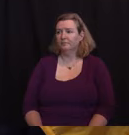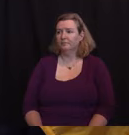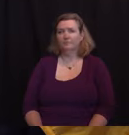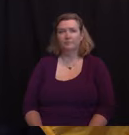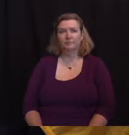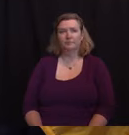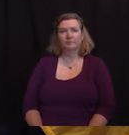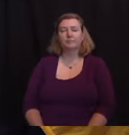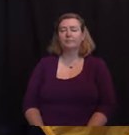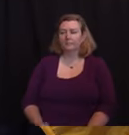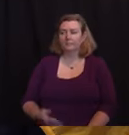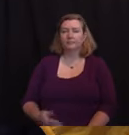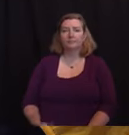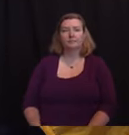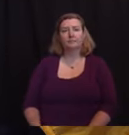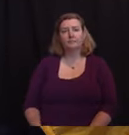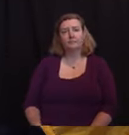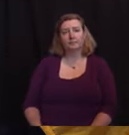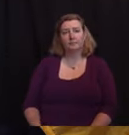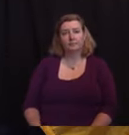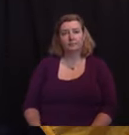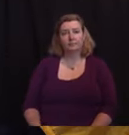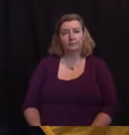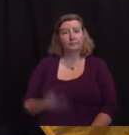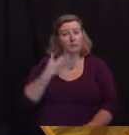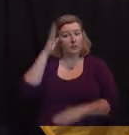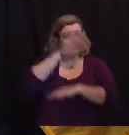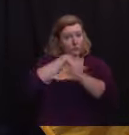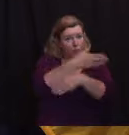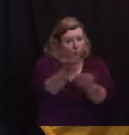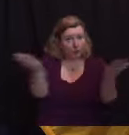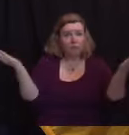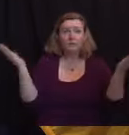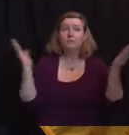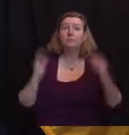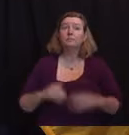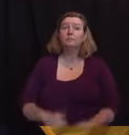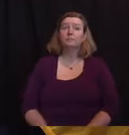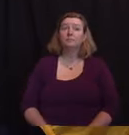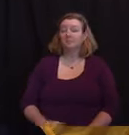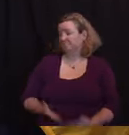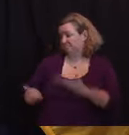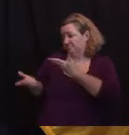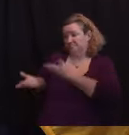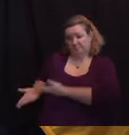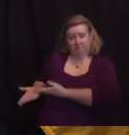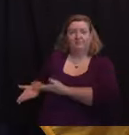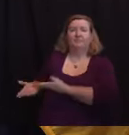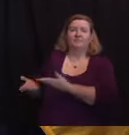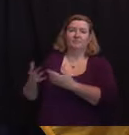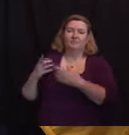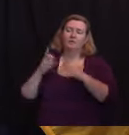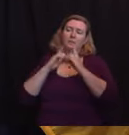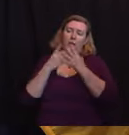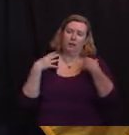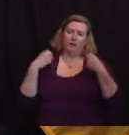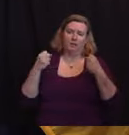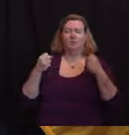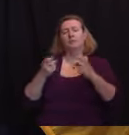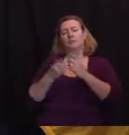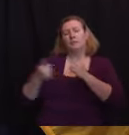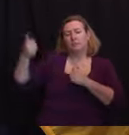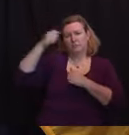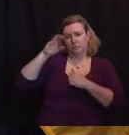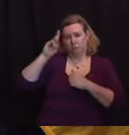Good afternoon, everyone. With me is the woman to my right who needs no introduction, the Commissioner of the Department of Health, Judy Persicelli. To her right, another